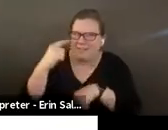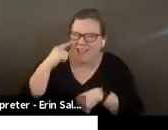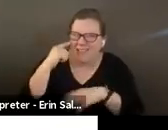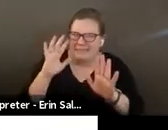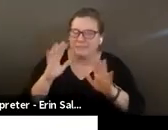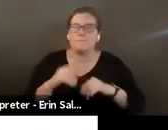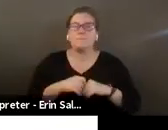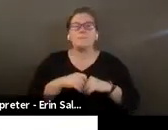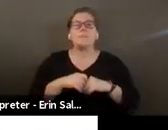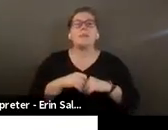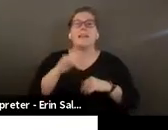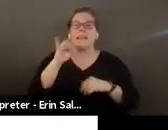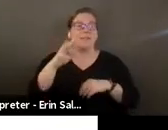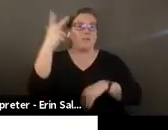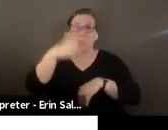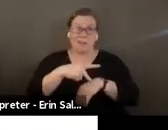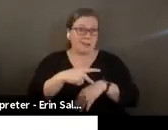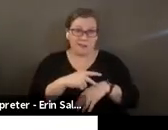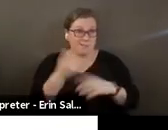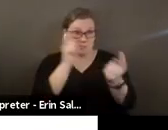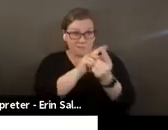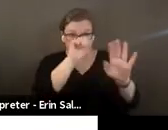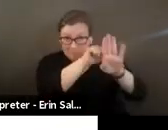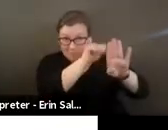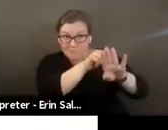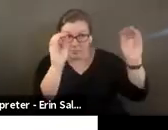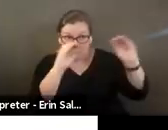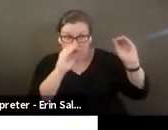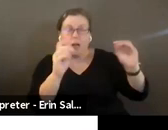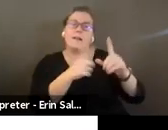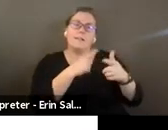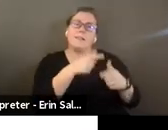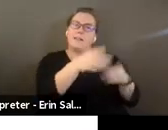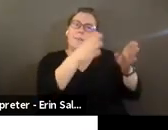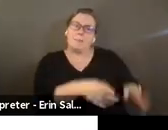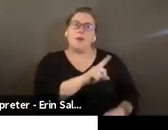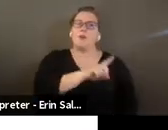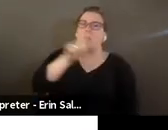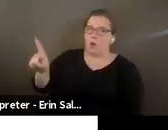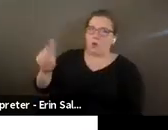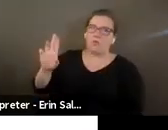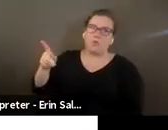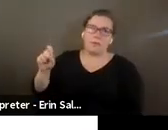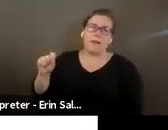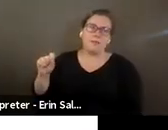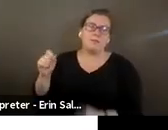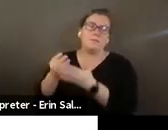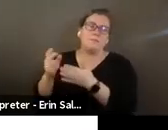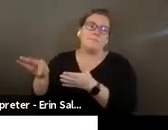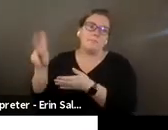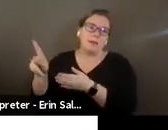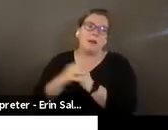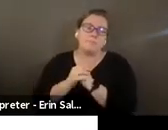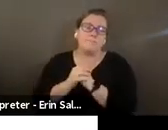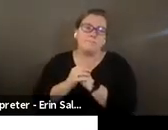the person would have to go to the UPS store or location to pick it up. So it is important to make sure